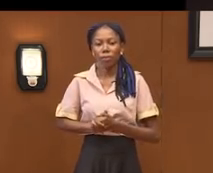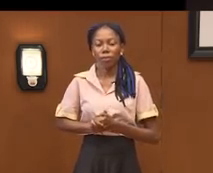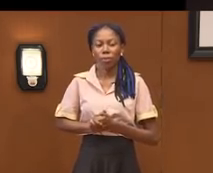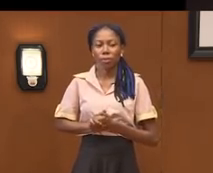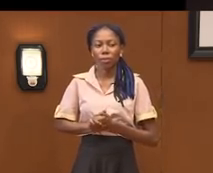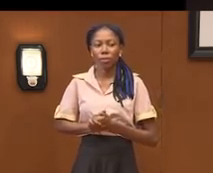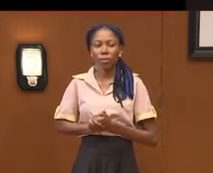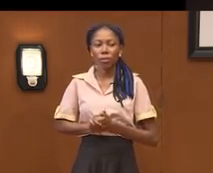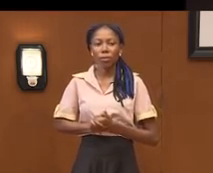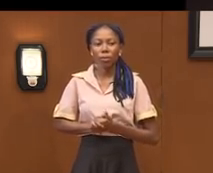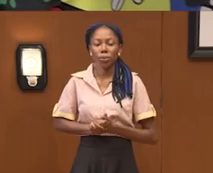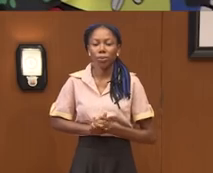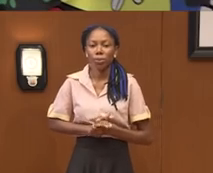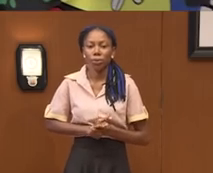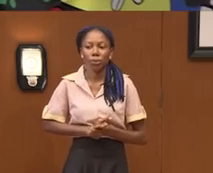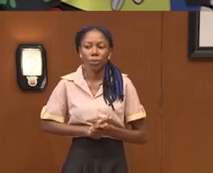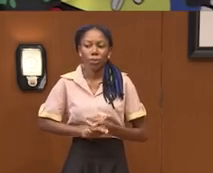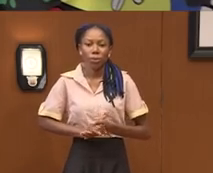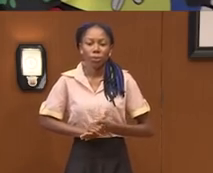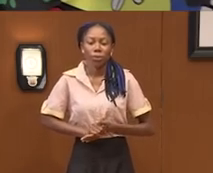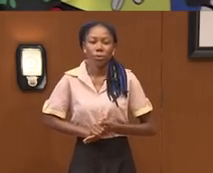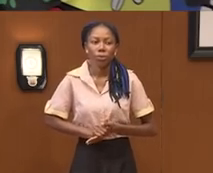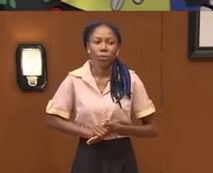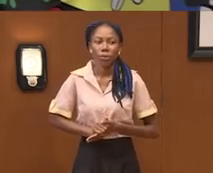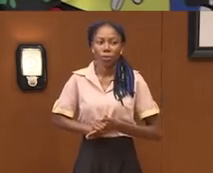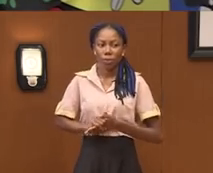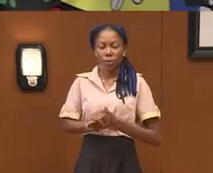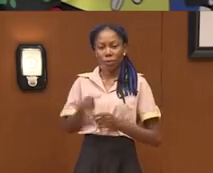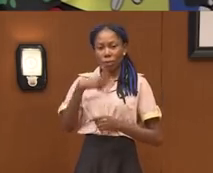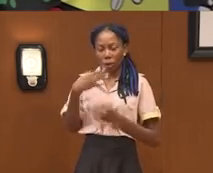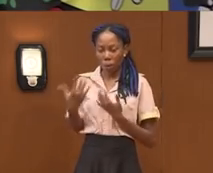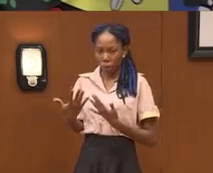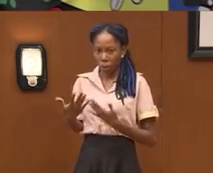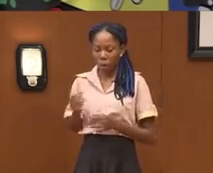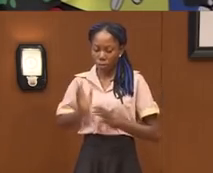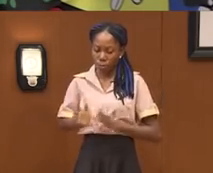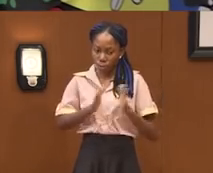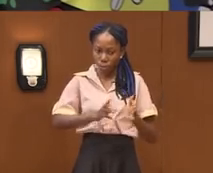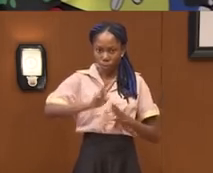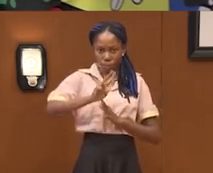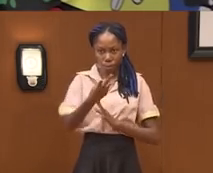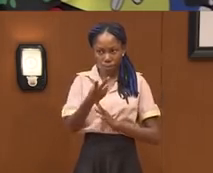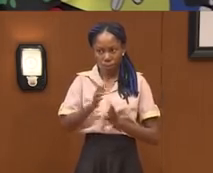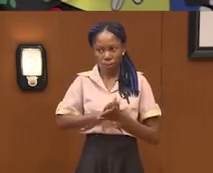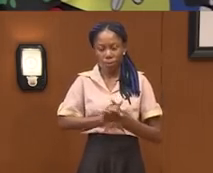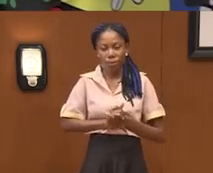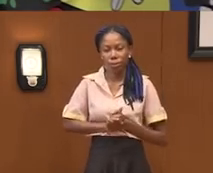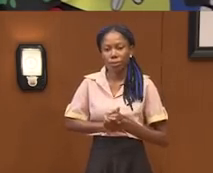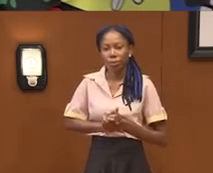I made a mistake, ma'am. All right, ma'am. I'll come back to that. So what's the second issue? NEPA bill.